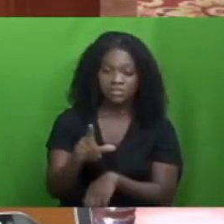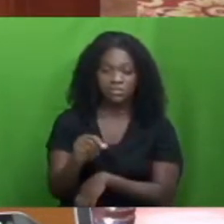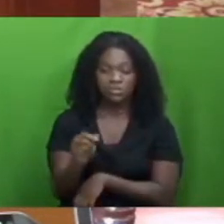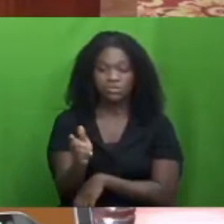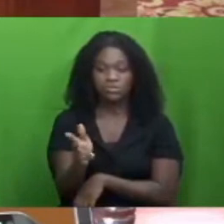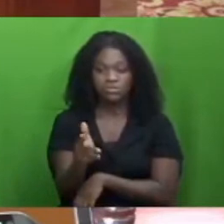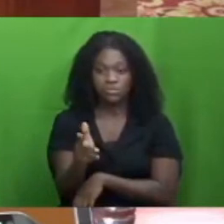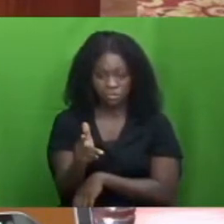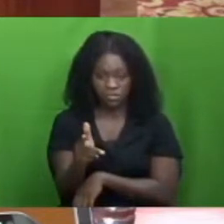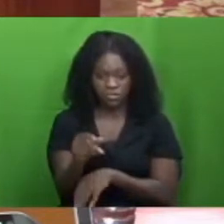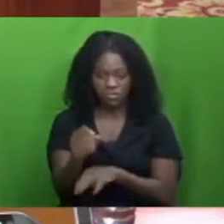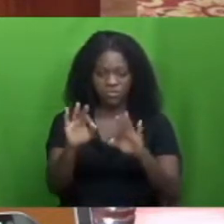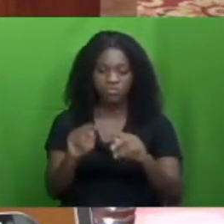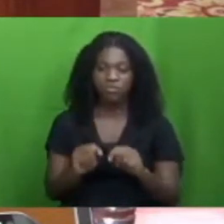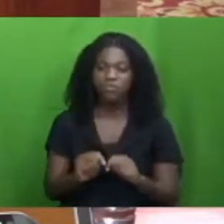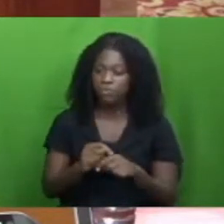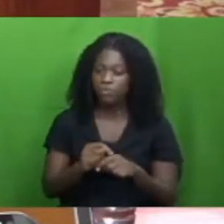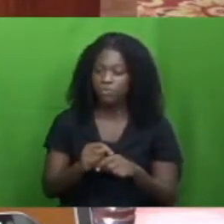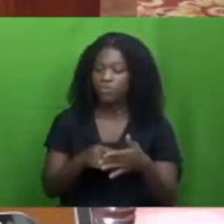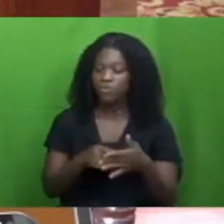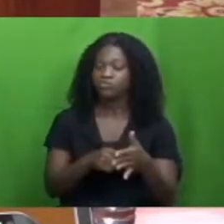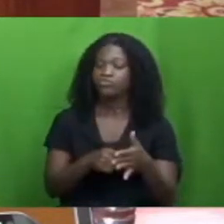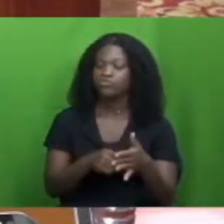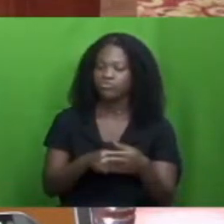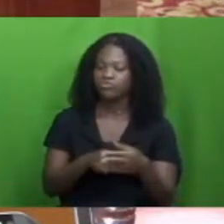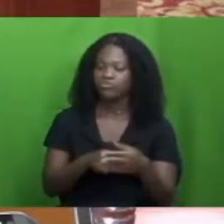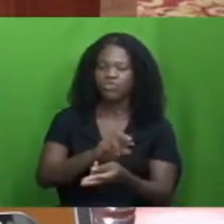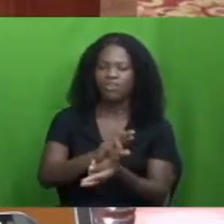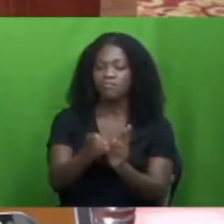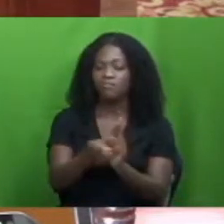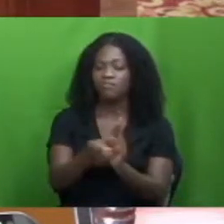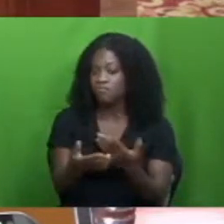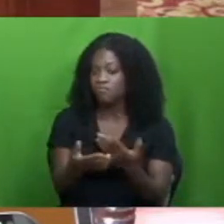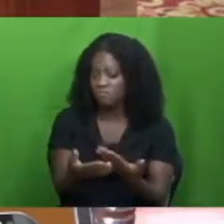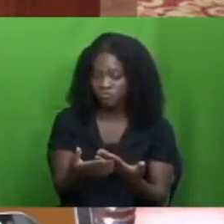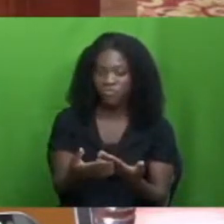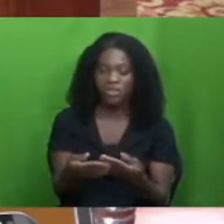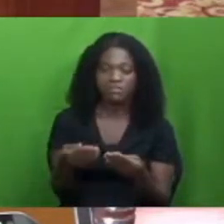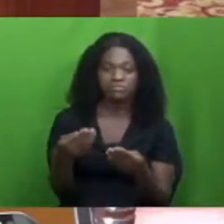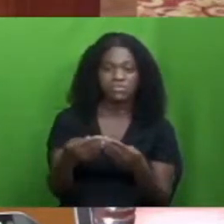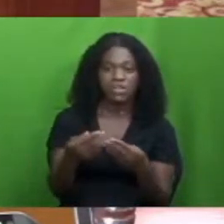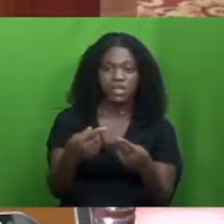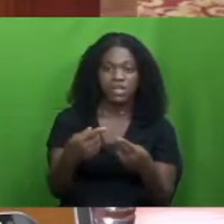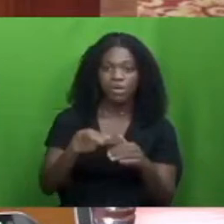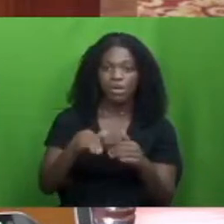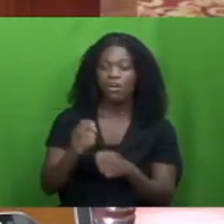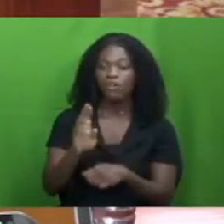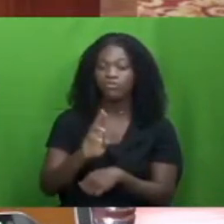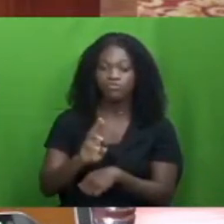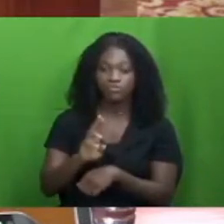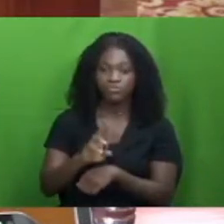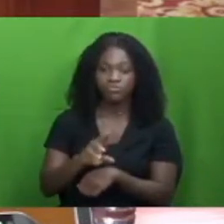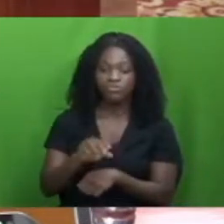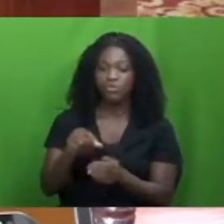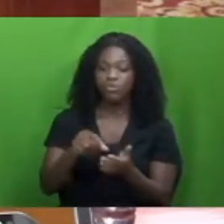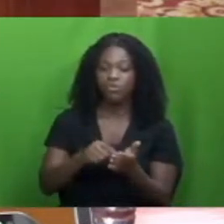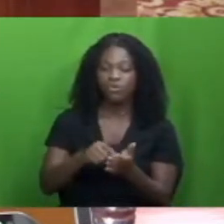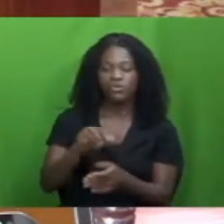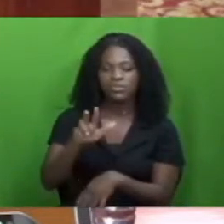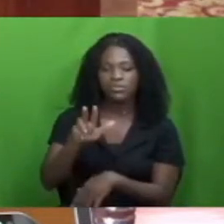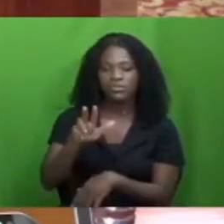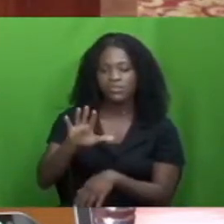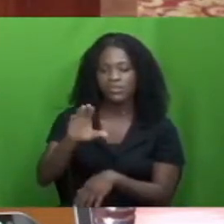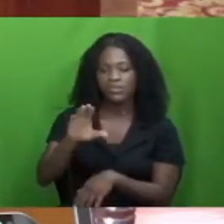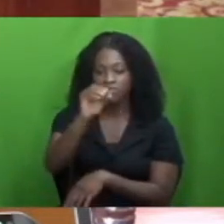fiscal framework results in a revised primary balance on commitment basis of a deficit of 0.5% of the